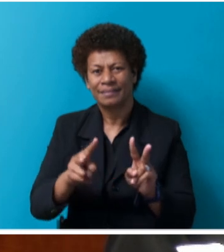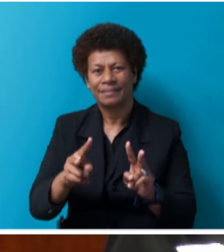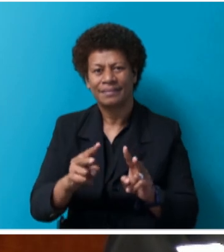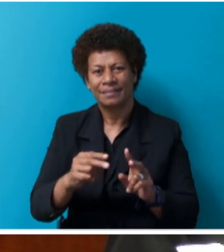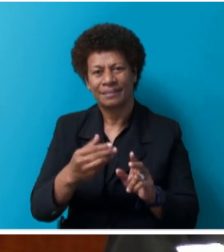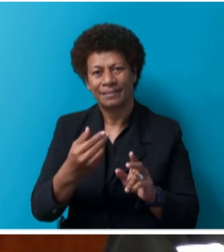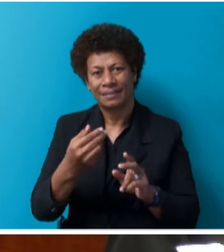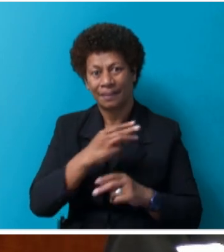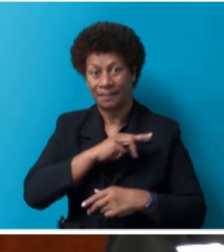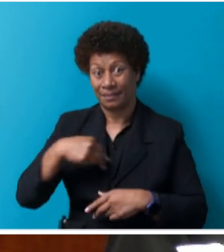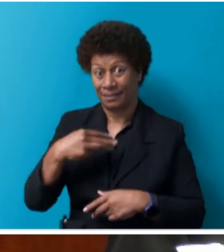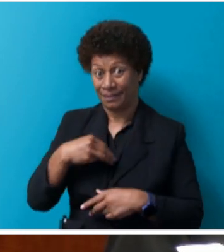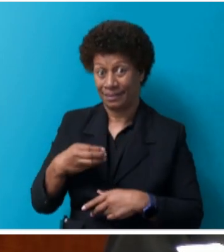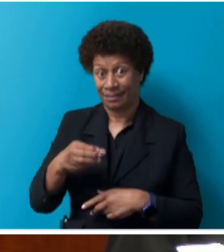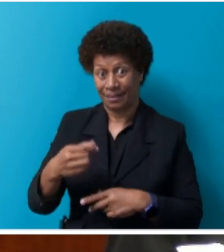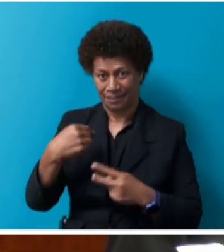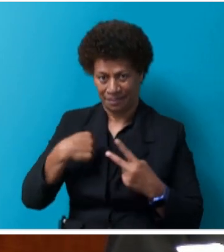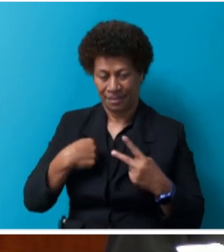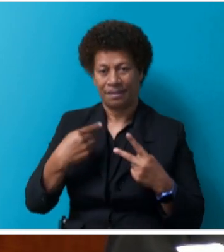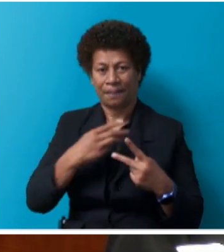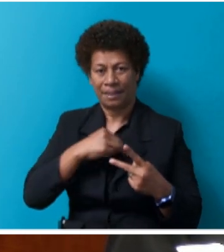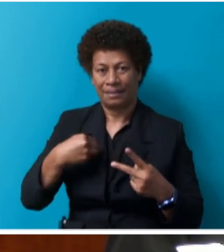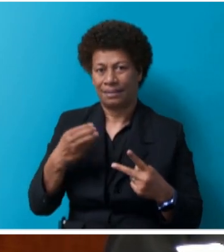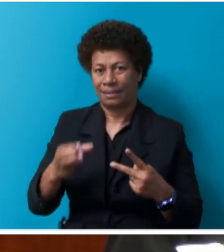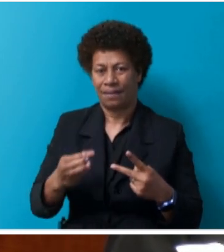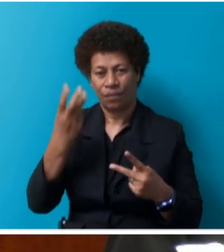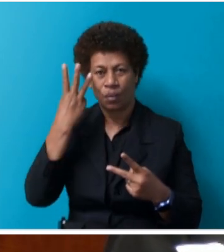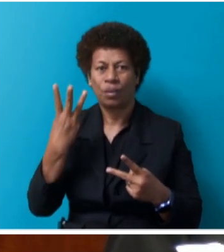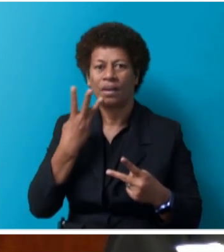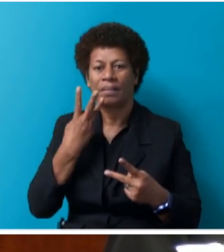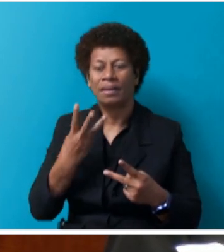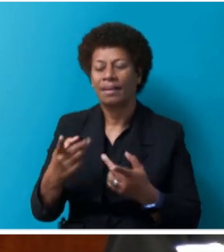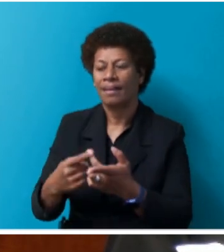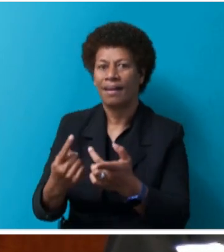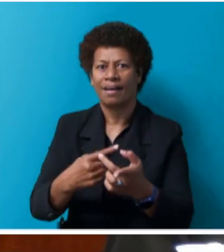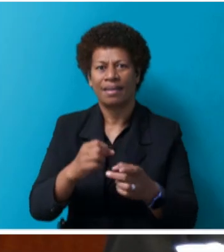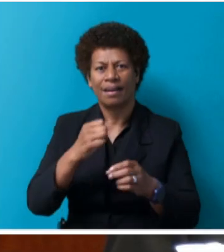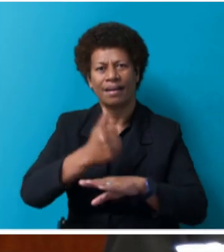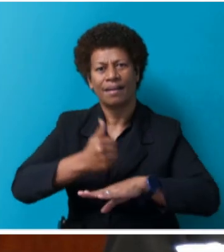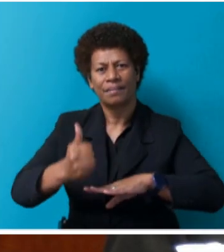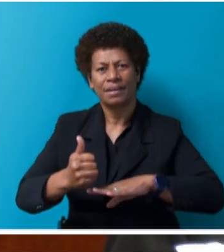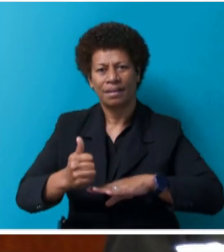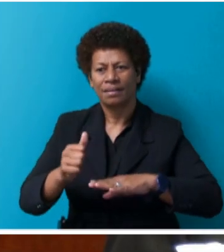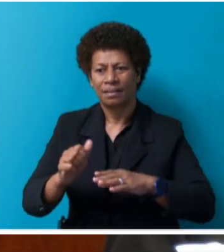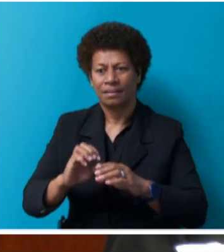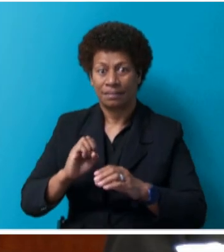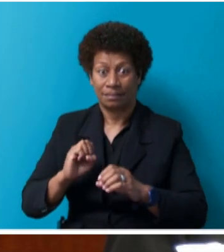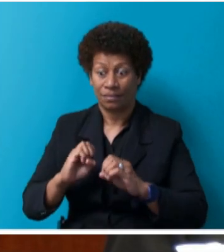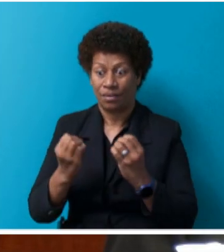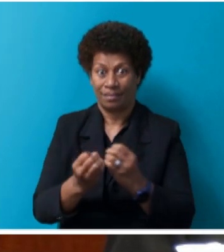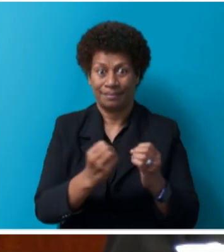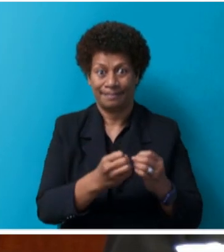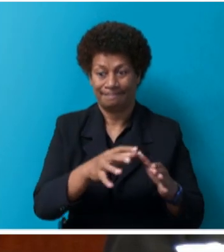I, as the Minister for Women, and will consist of government agencies and other relevant stakeholders as required for technical